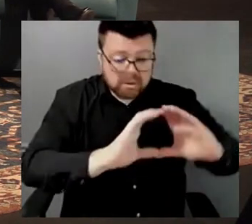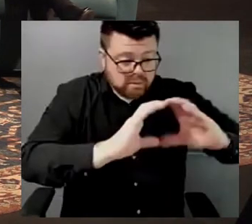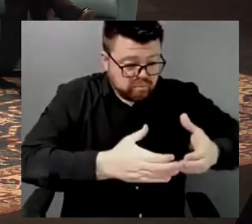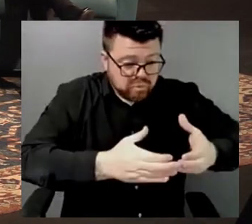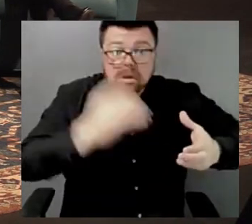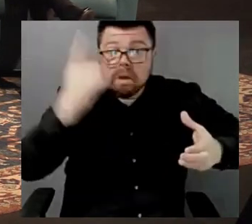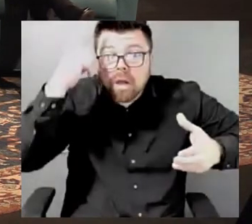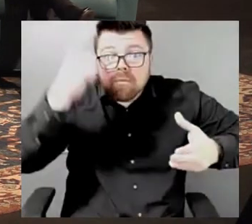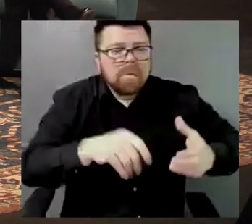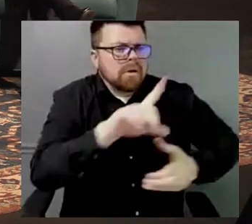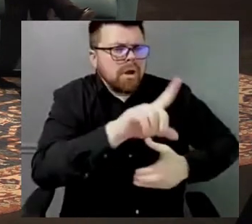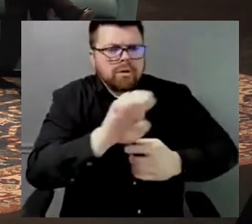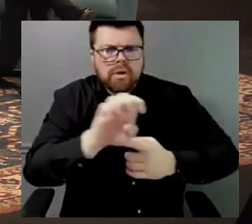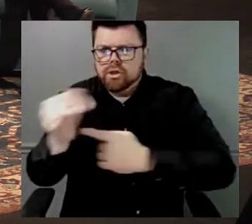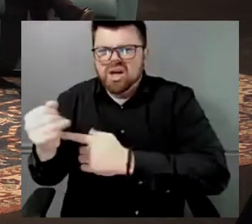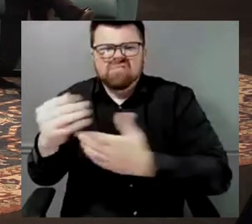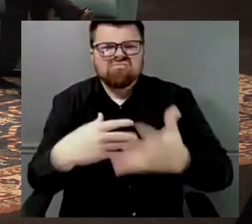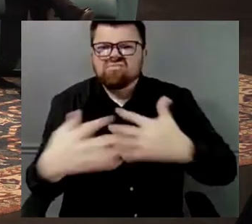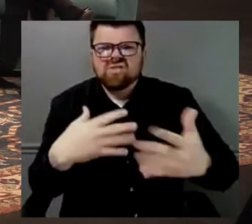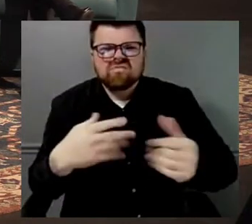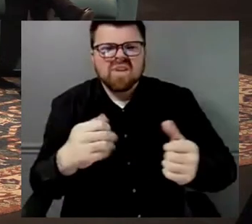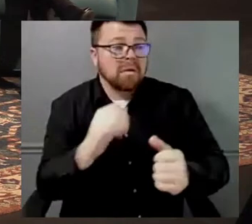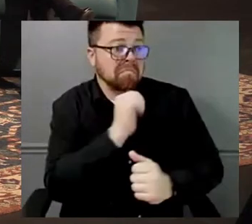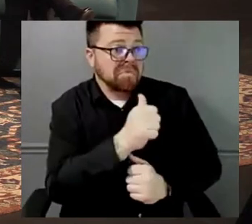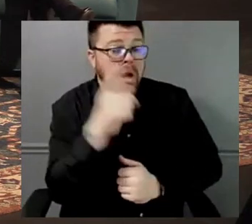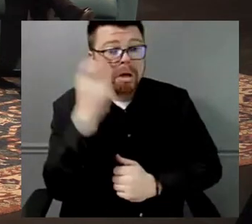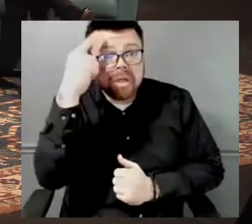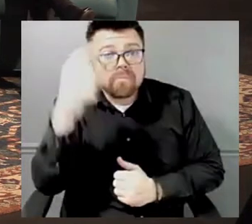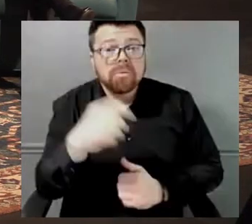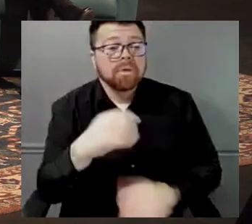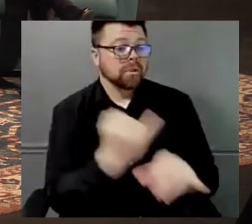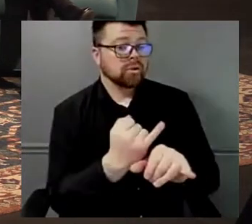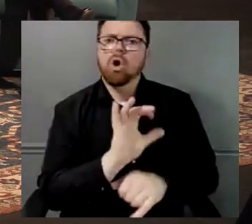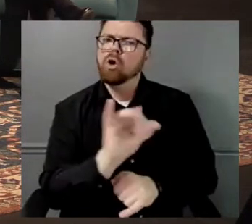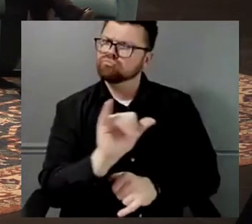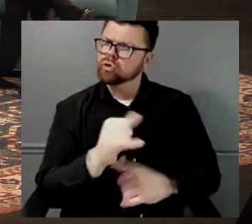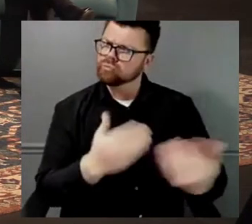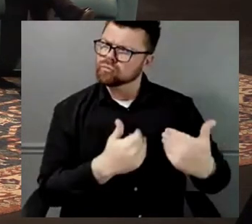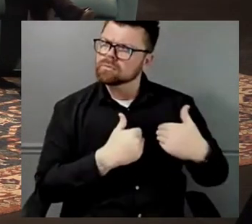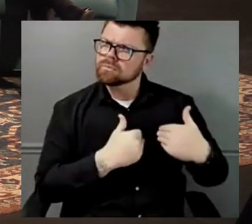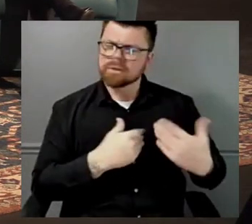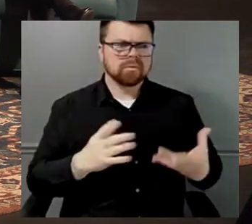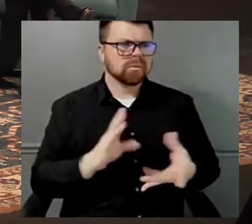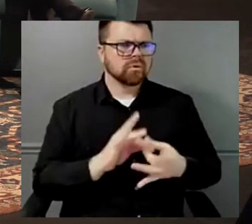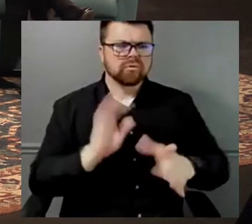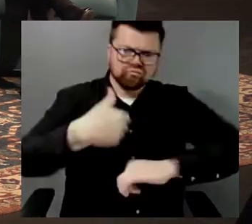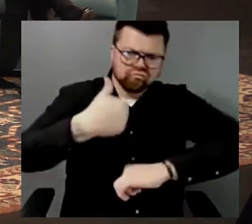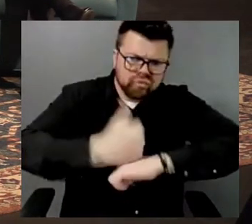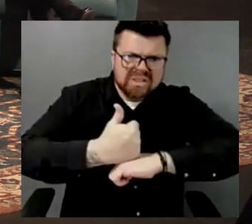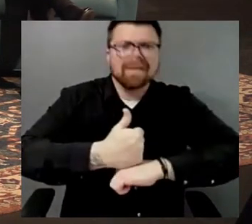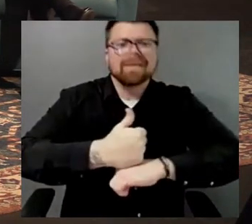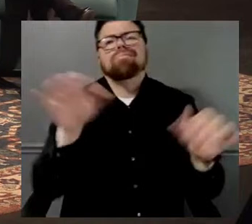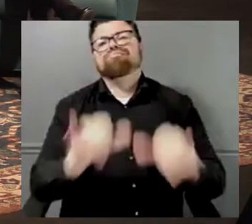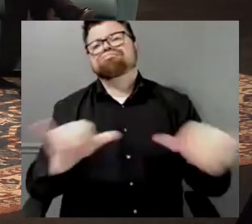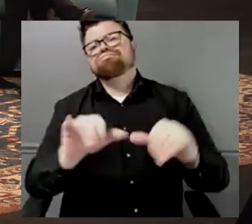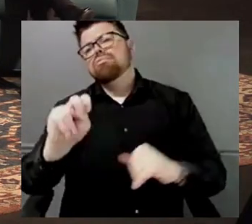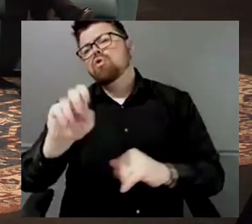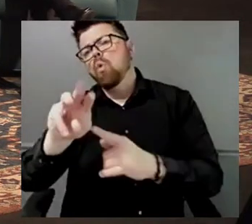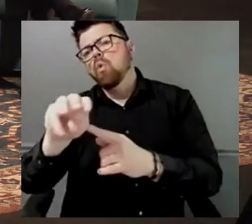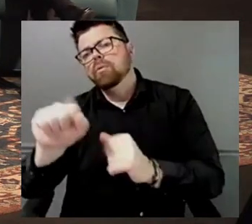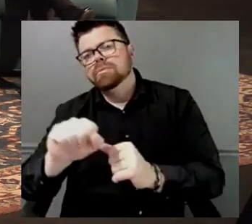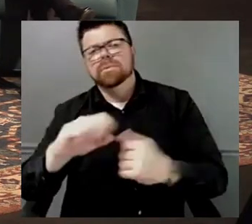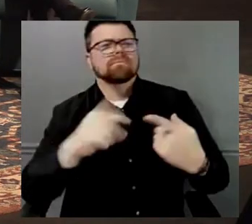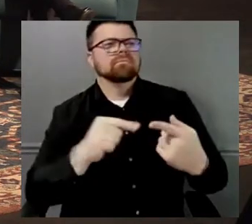frankly, in non-governmental institutions, bear responsibility for setting those norms that you're describing, of making it so that the